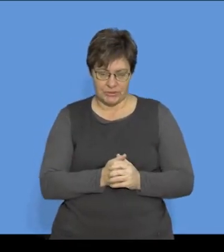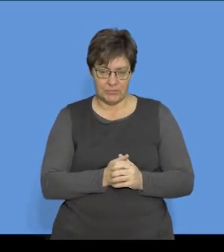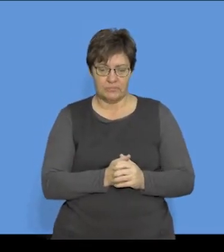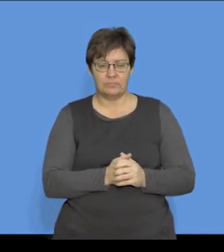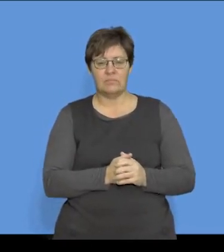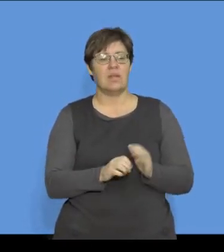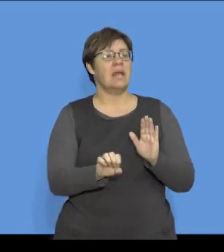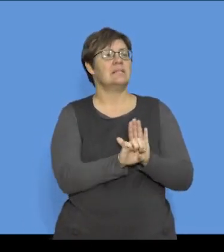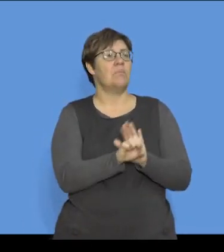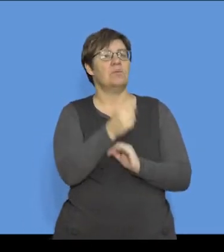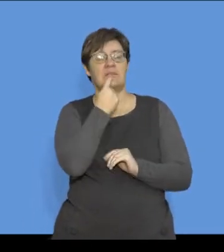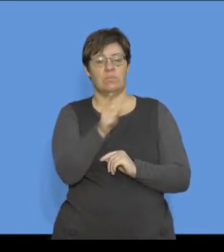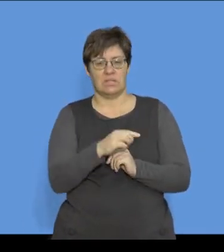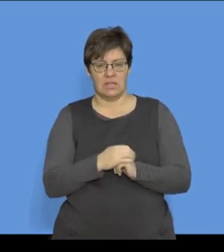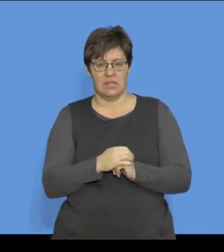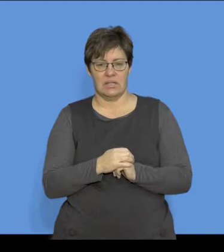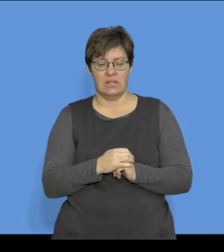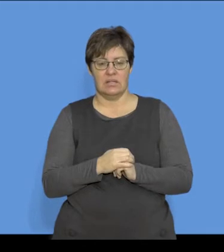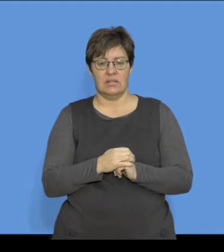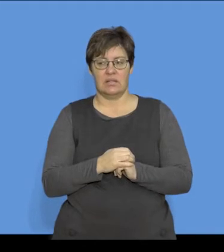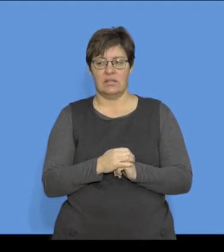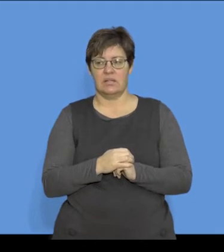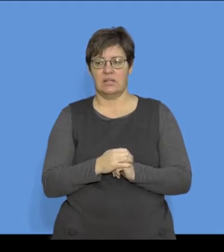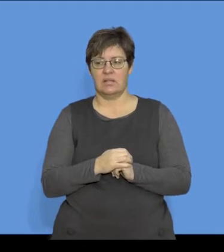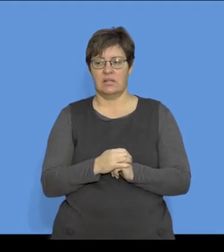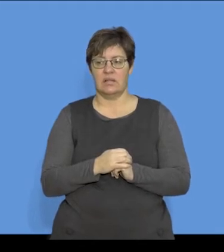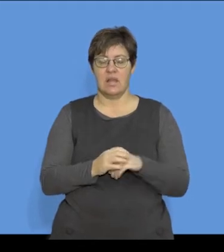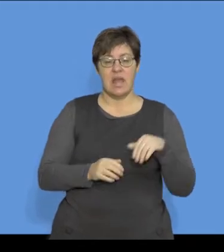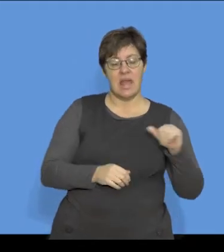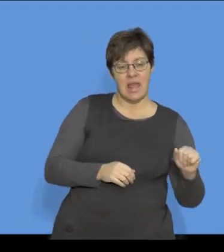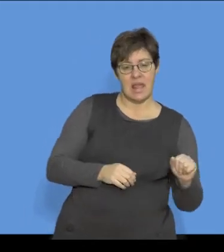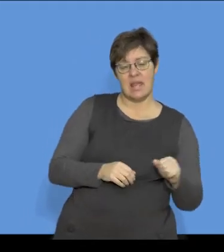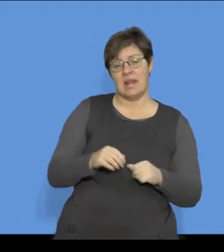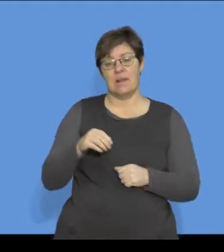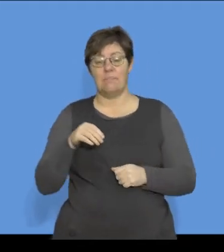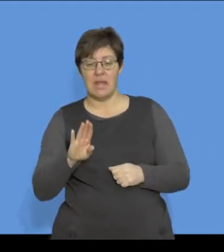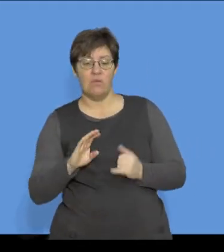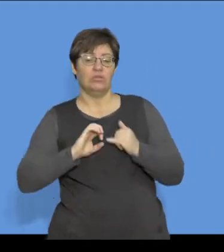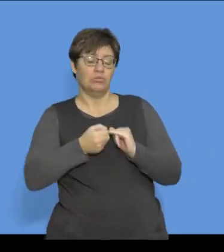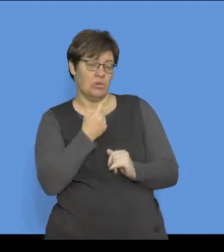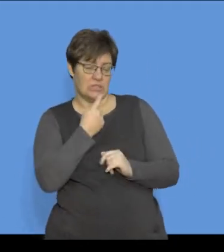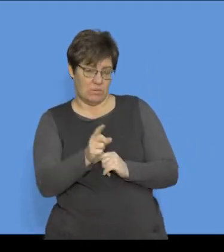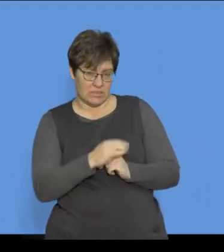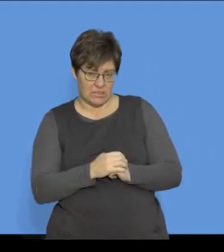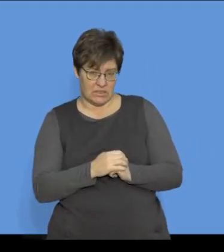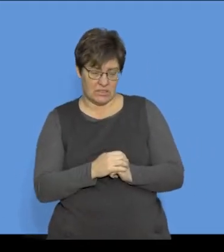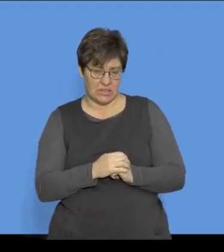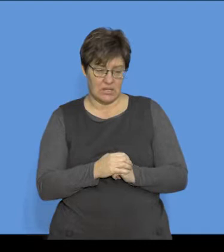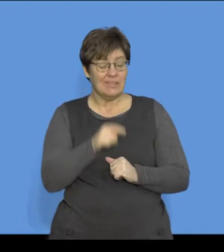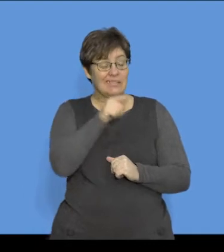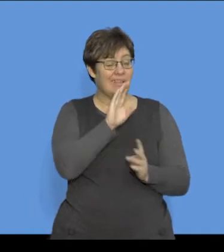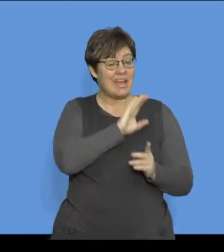I'm saying here is if A, then B, that's what we are trying to say. So meaning if this is the